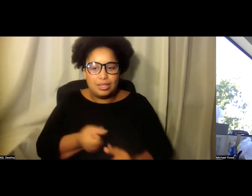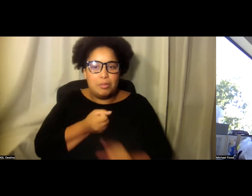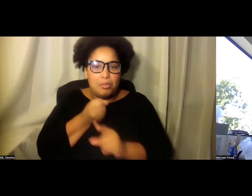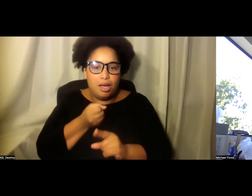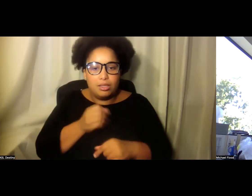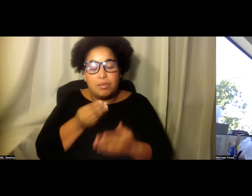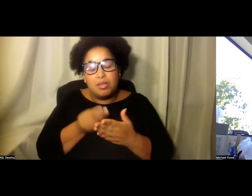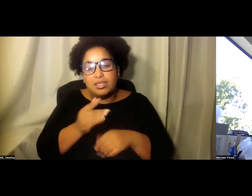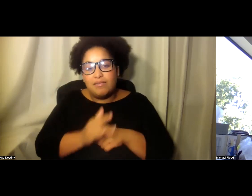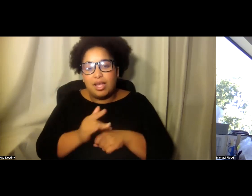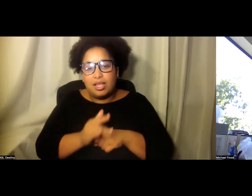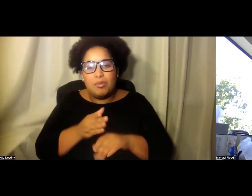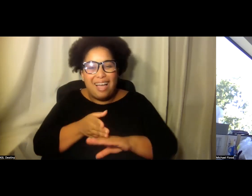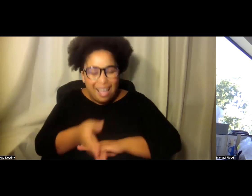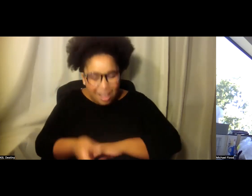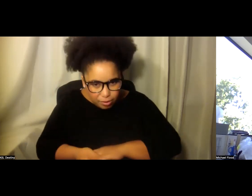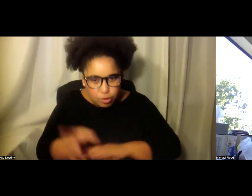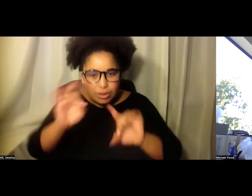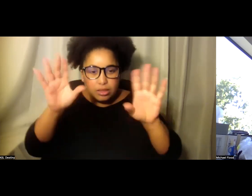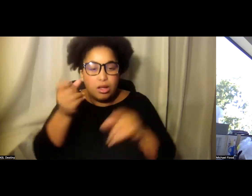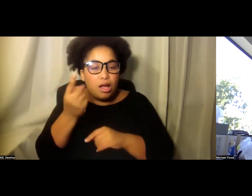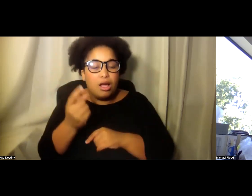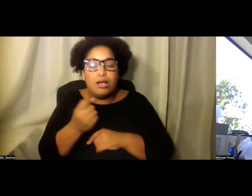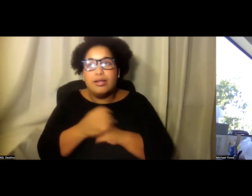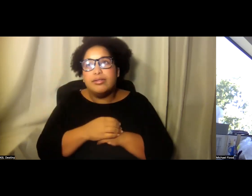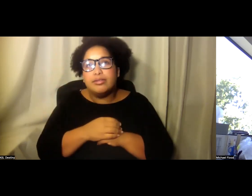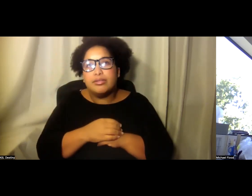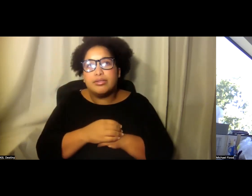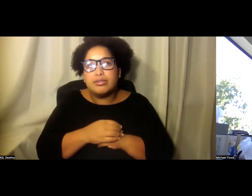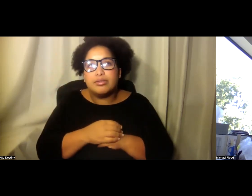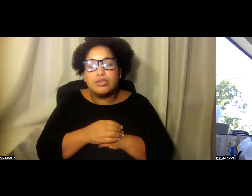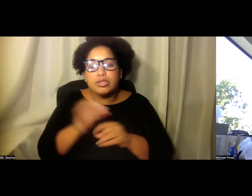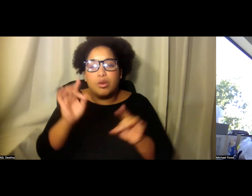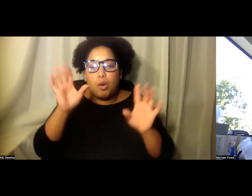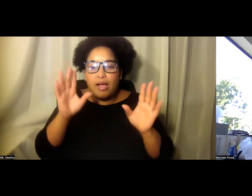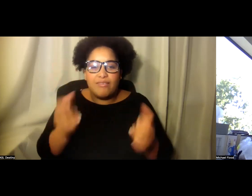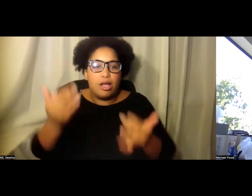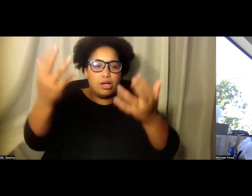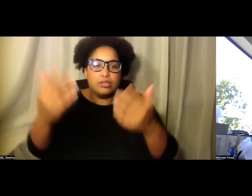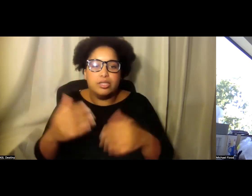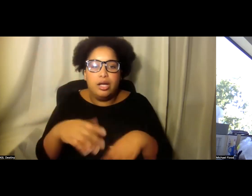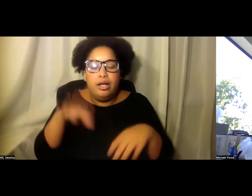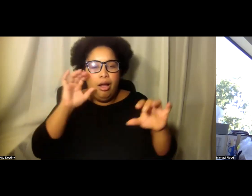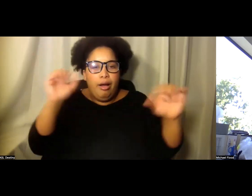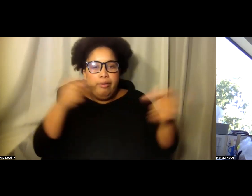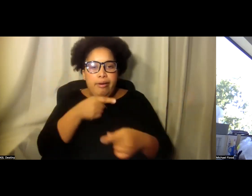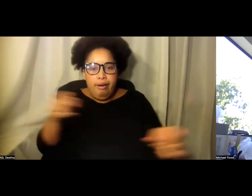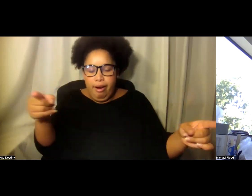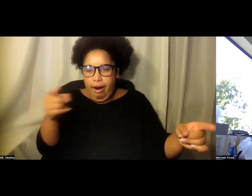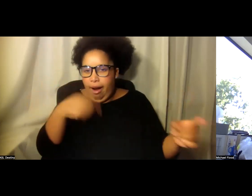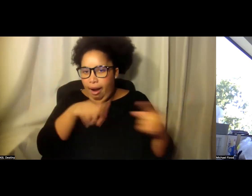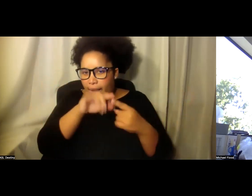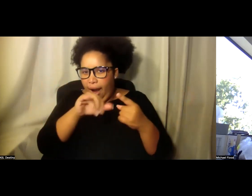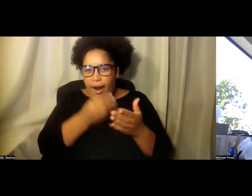comes available post-disaster, but it doesn't, let's say there's a wildfire that occurs and it's a presidential declaration, the money that comes available